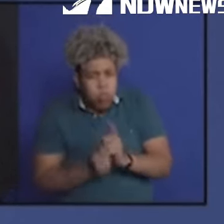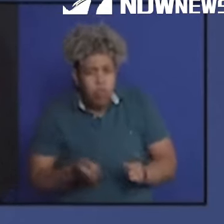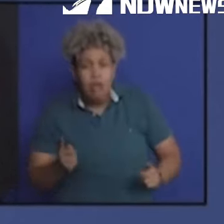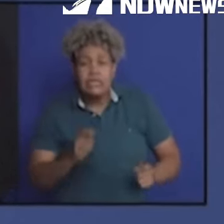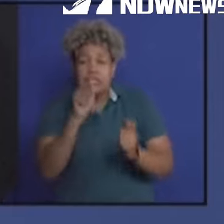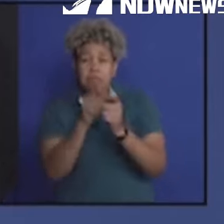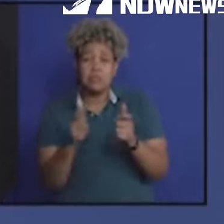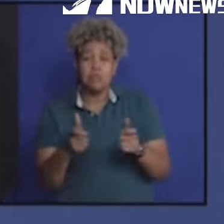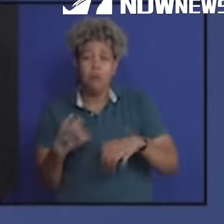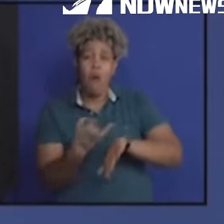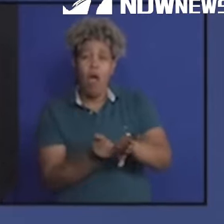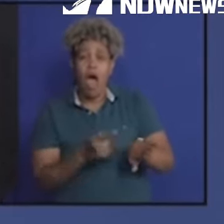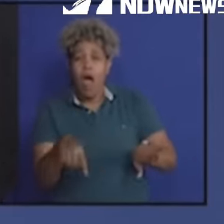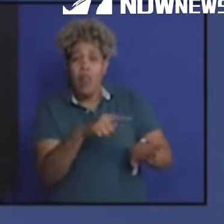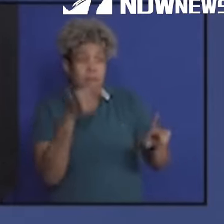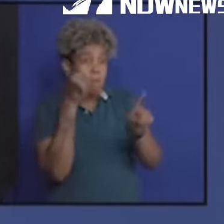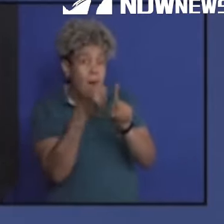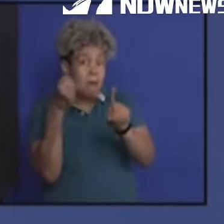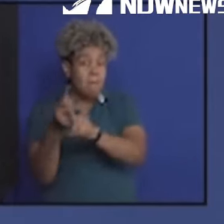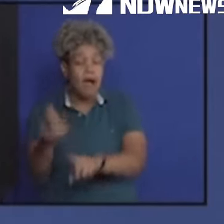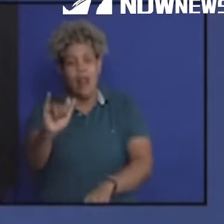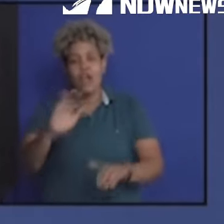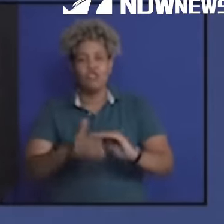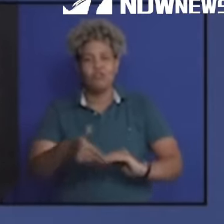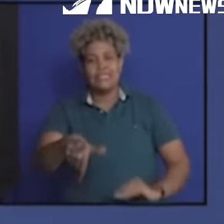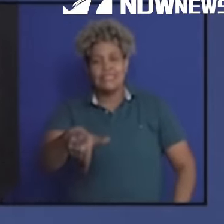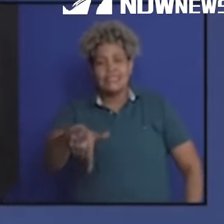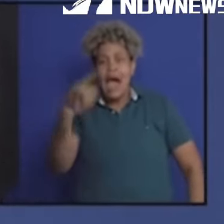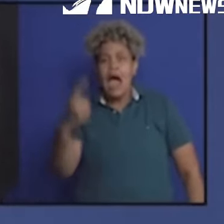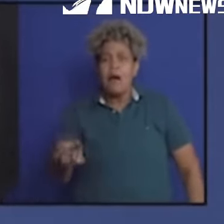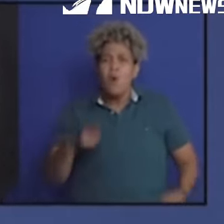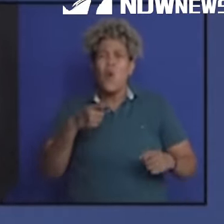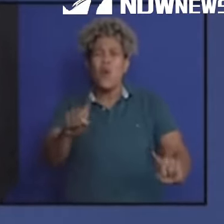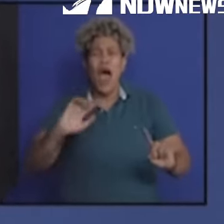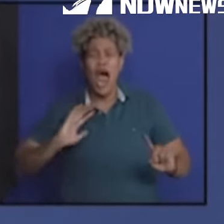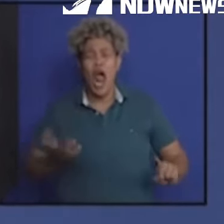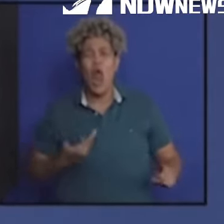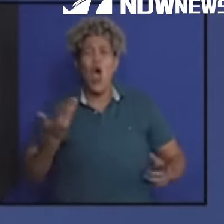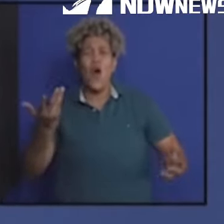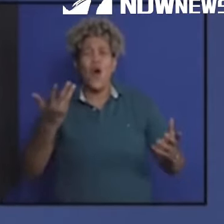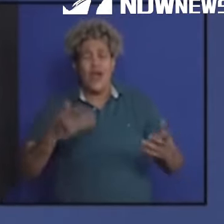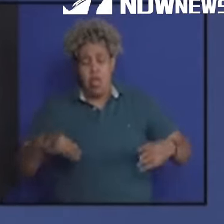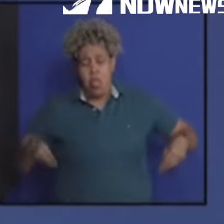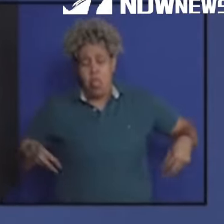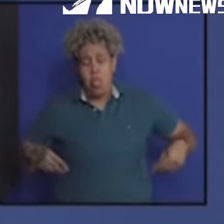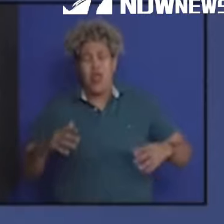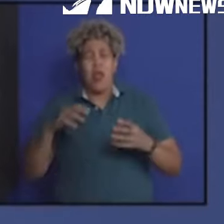small island developing states like Jamaica. While our carbon emissions are